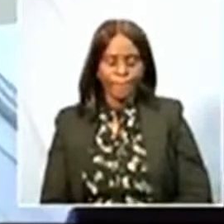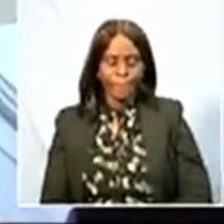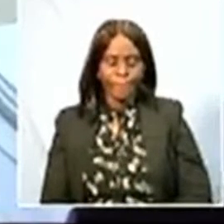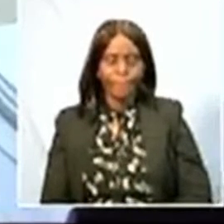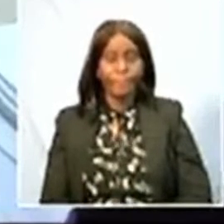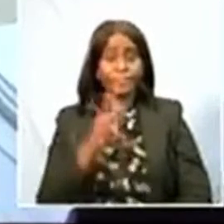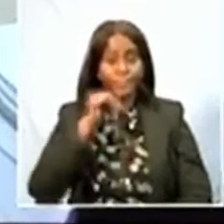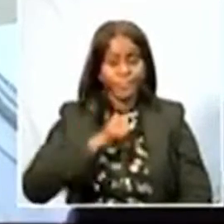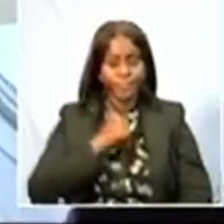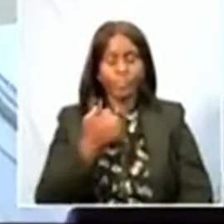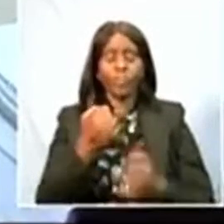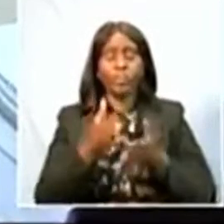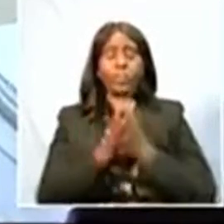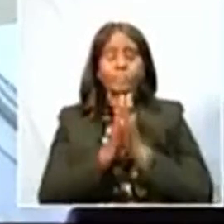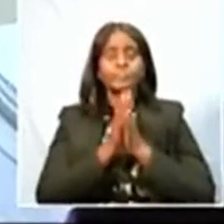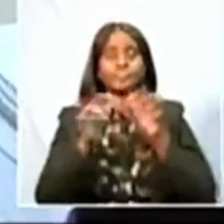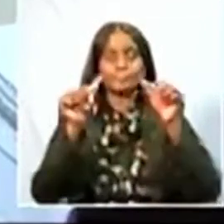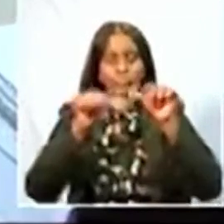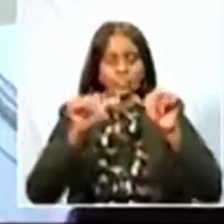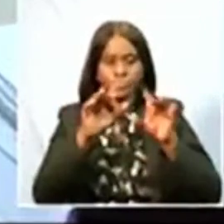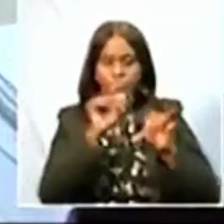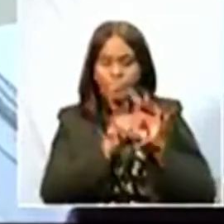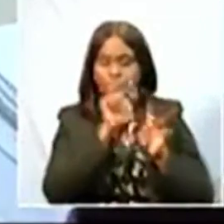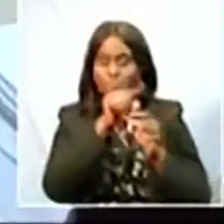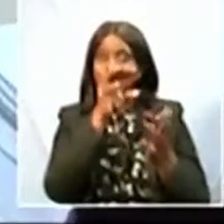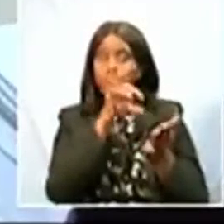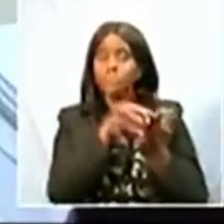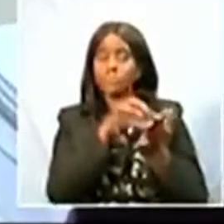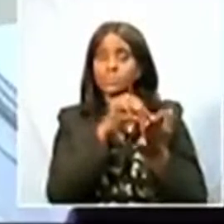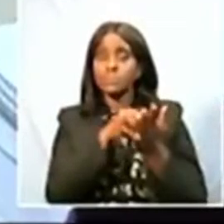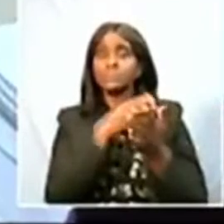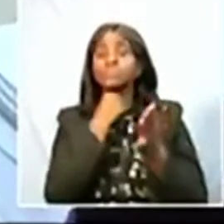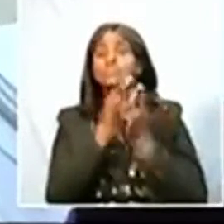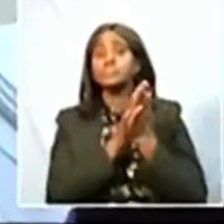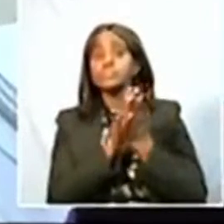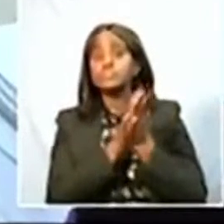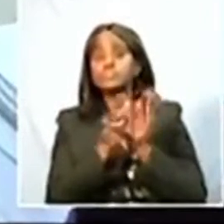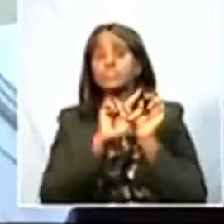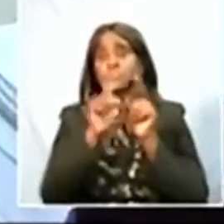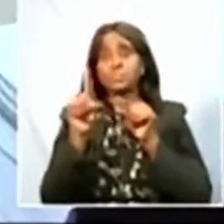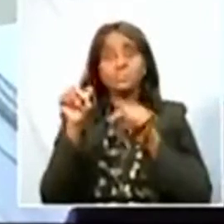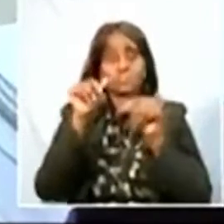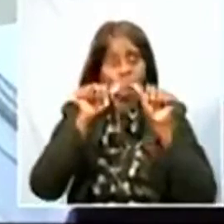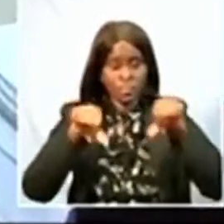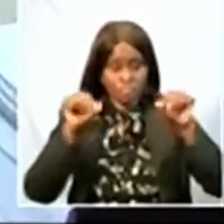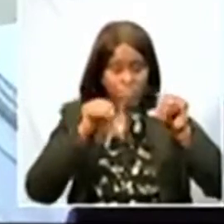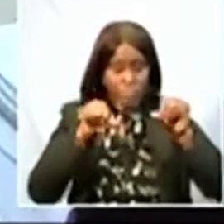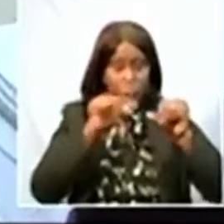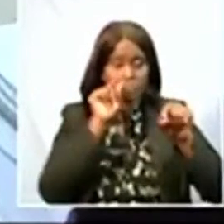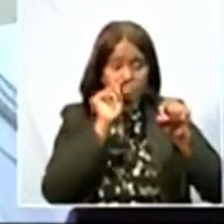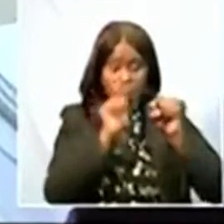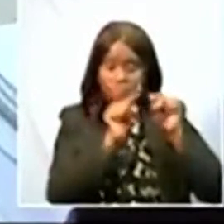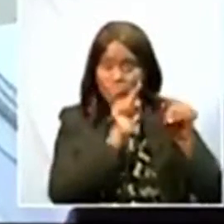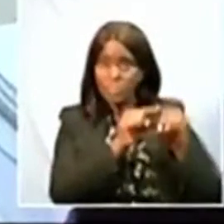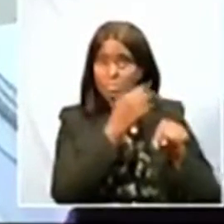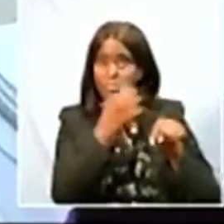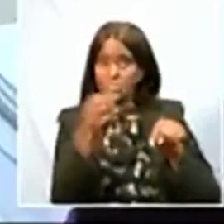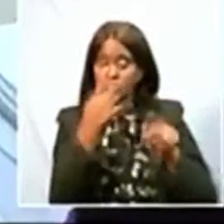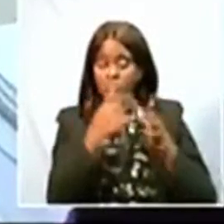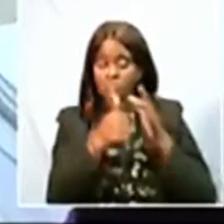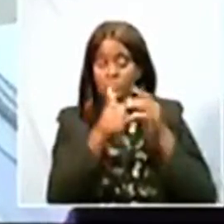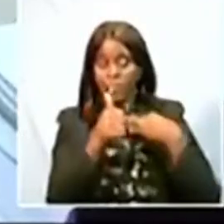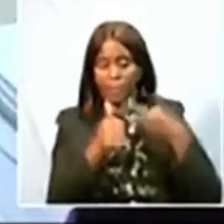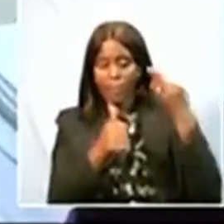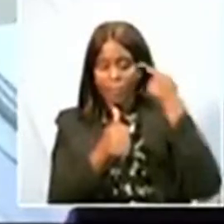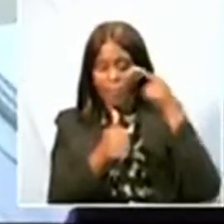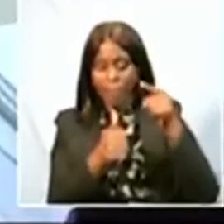That's why I want to appeal to auditors on this particular matter. Take interest, go and ascertain whether these equipment that they applied